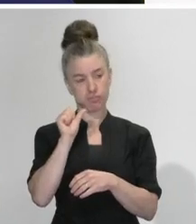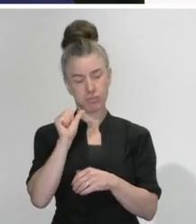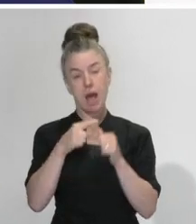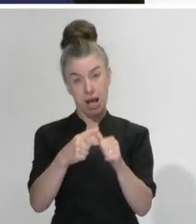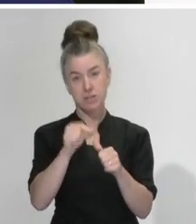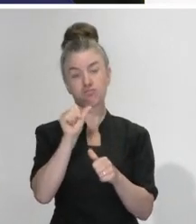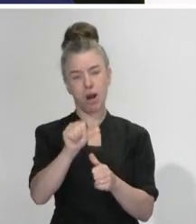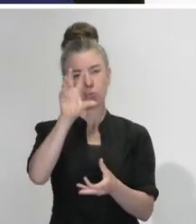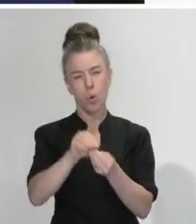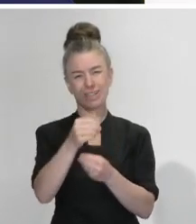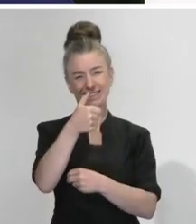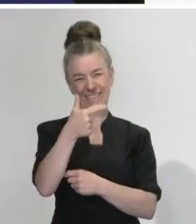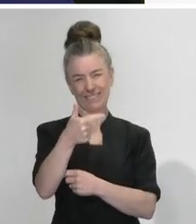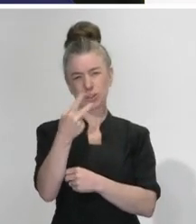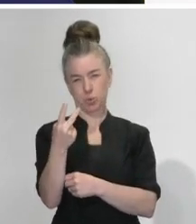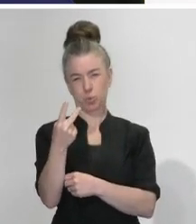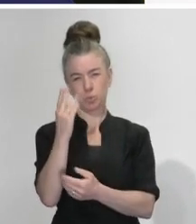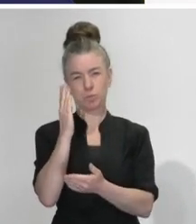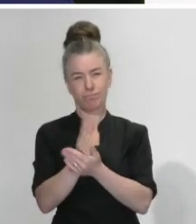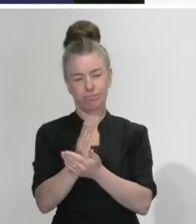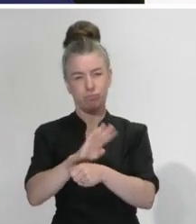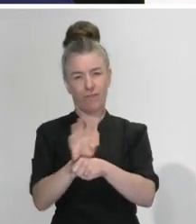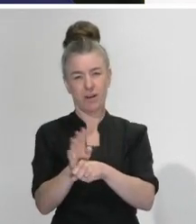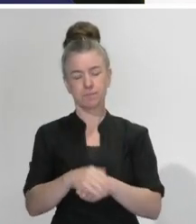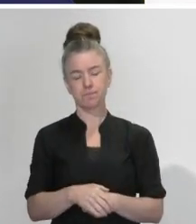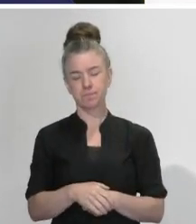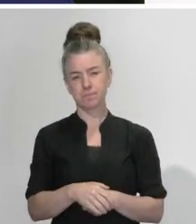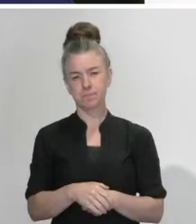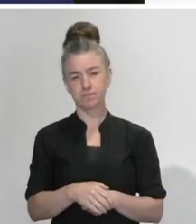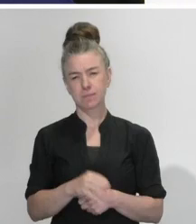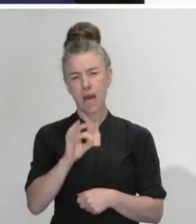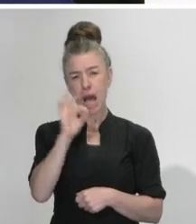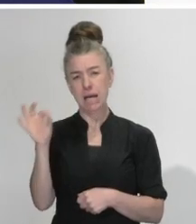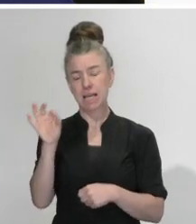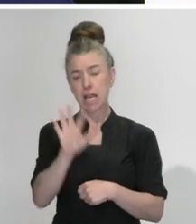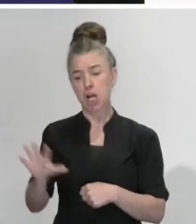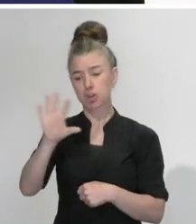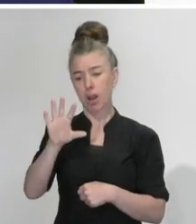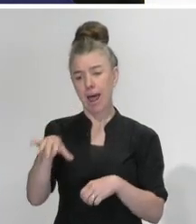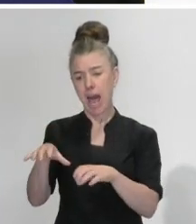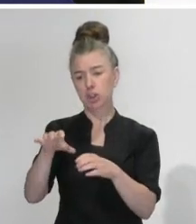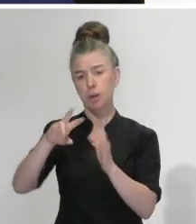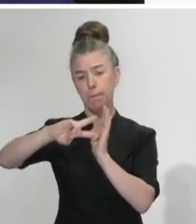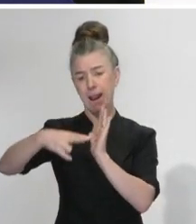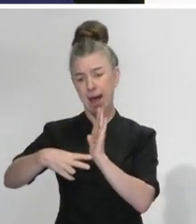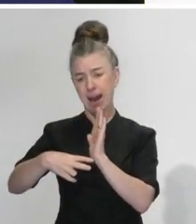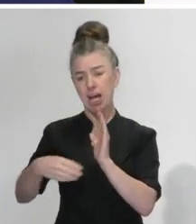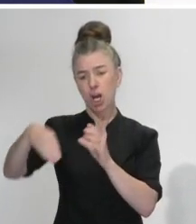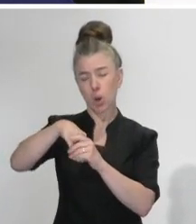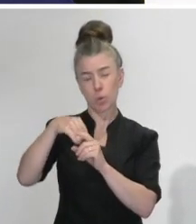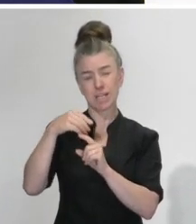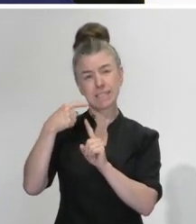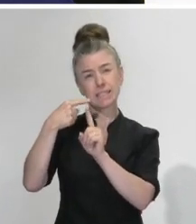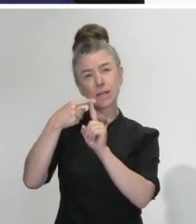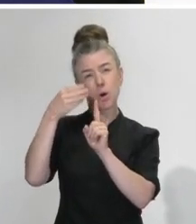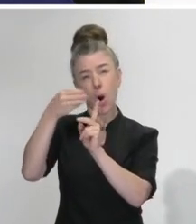new cases to report. The National Action Plan, does that include targets, and will we be able to use those in order to make a determination of when we